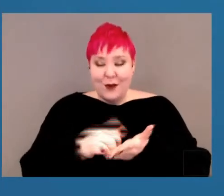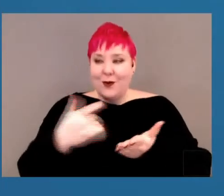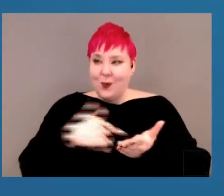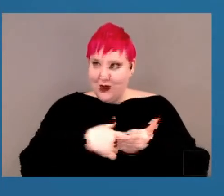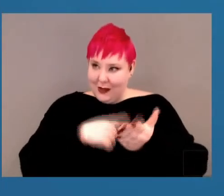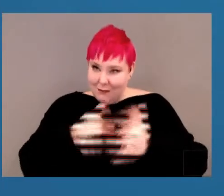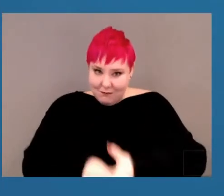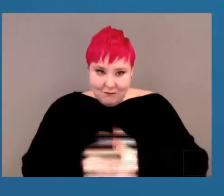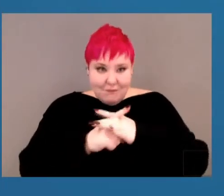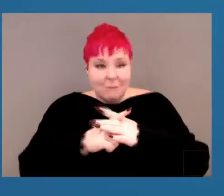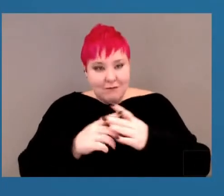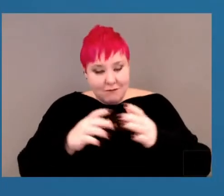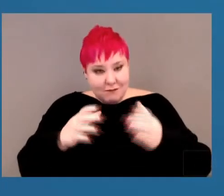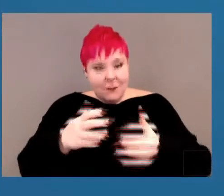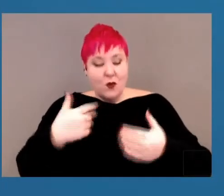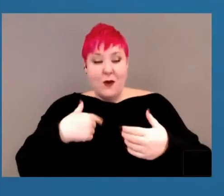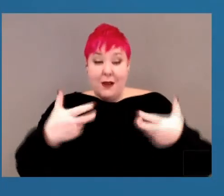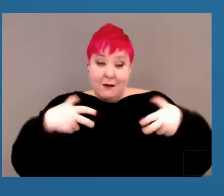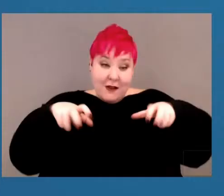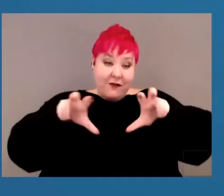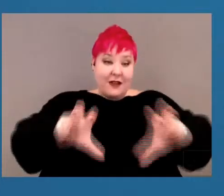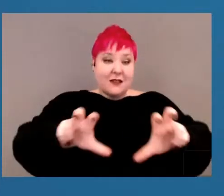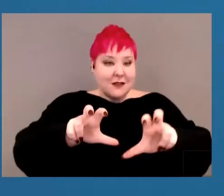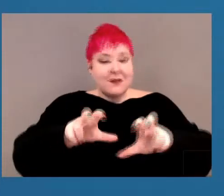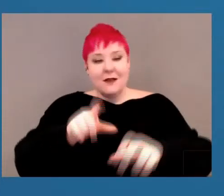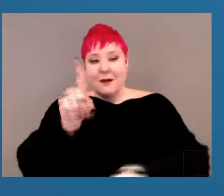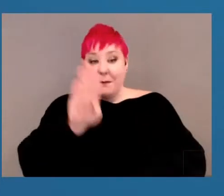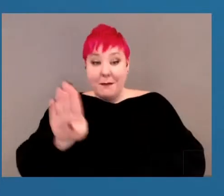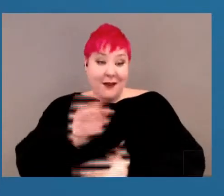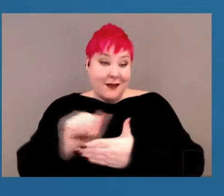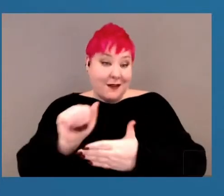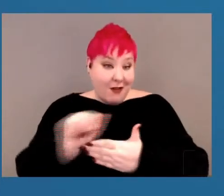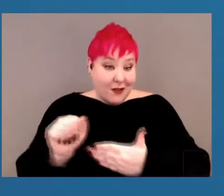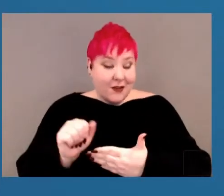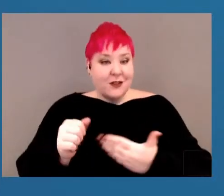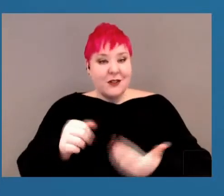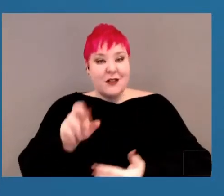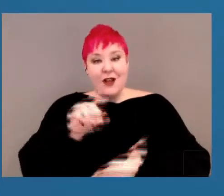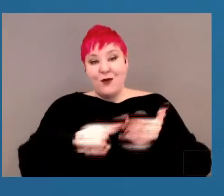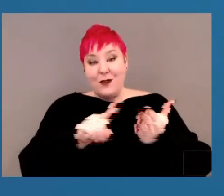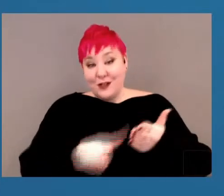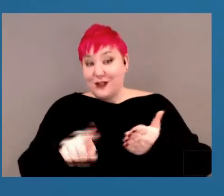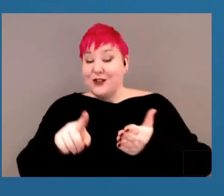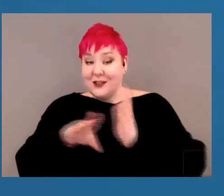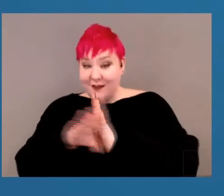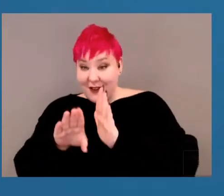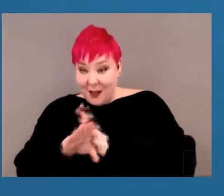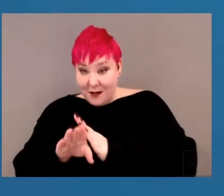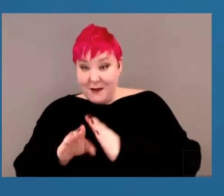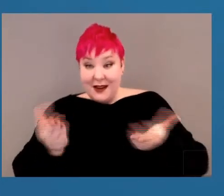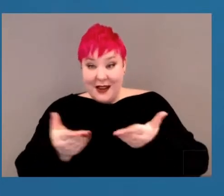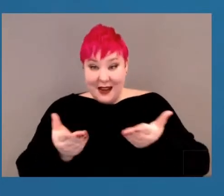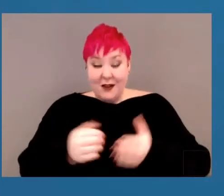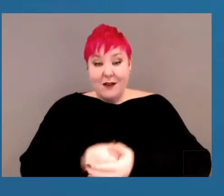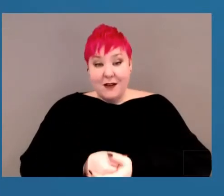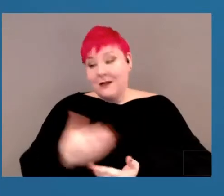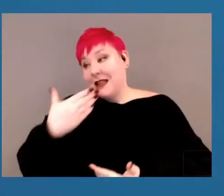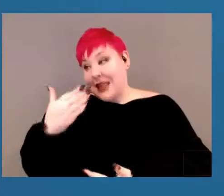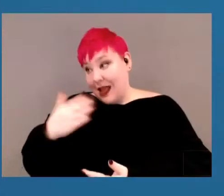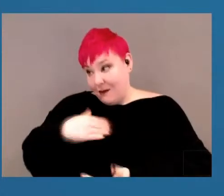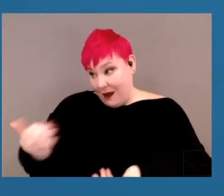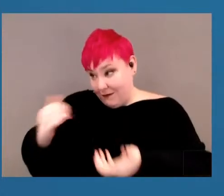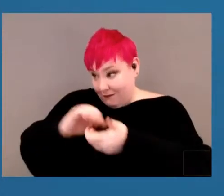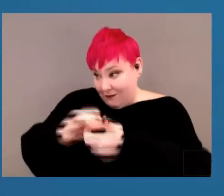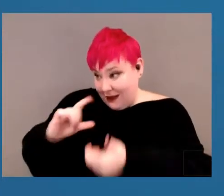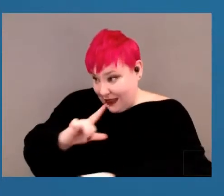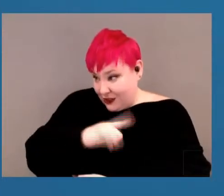billion into this cutting-edge R&D hub. It's not a small amount of money with our legislature. Again, thank you to my partners in the legislature.